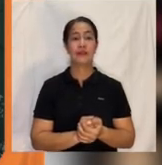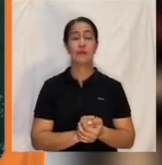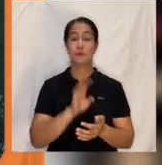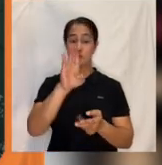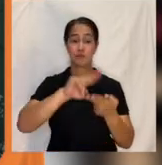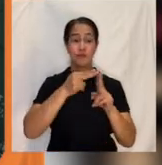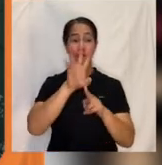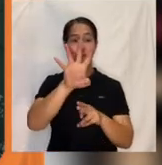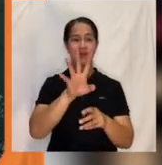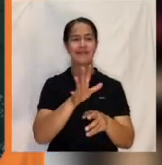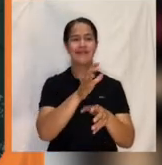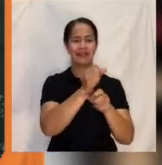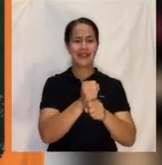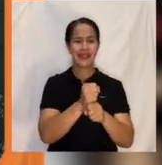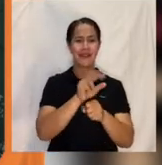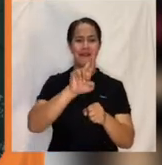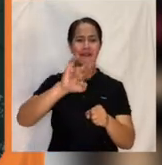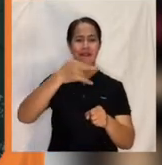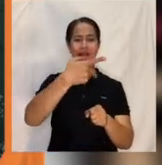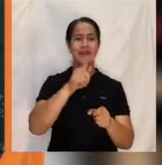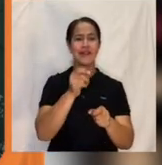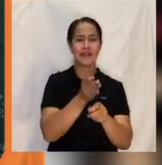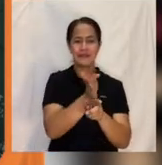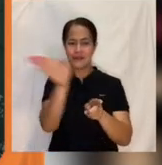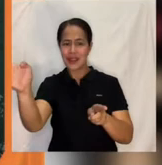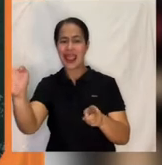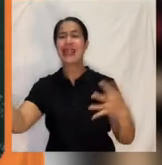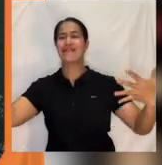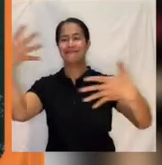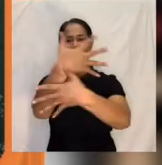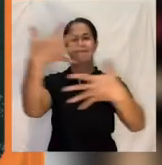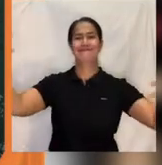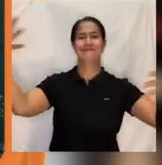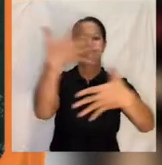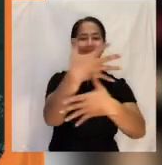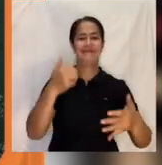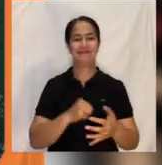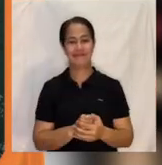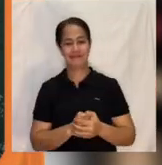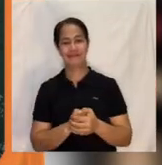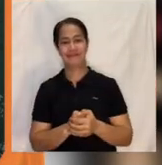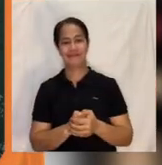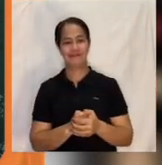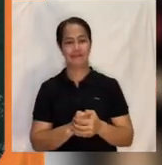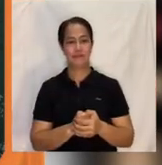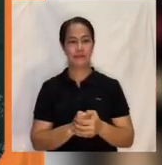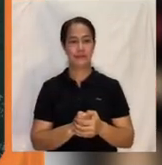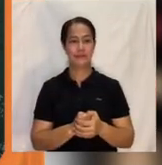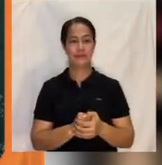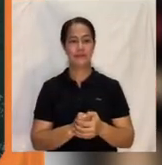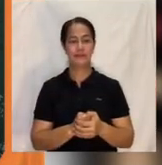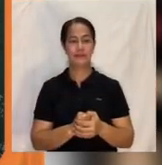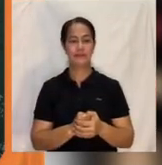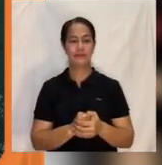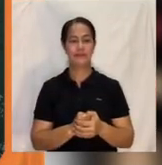Number four, take a right turn at the intersection.